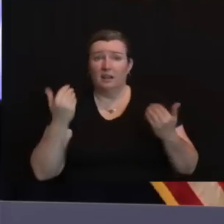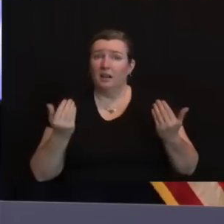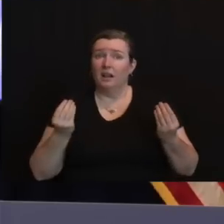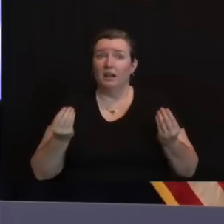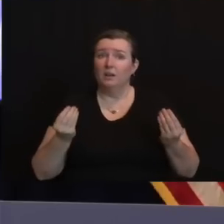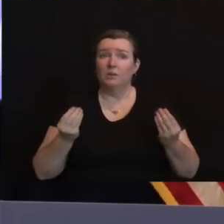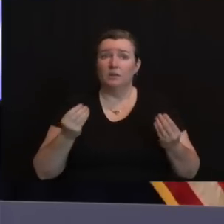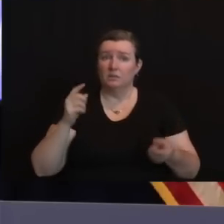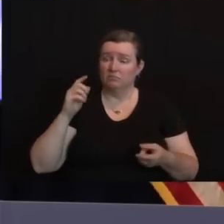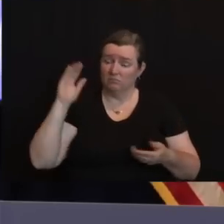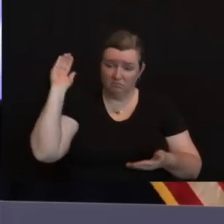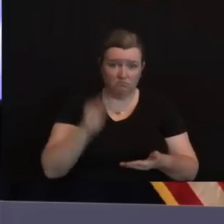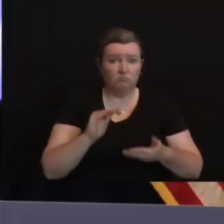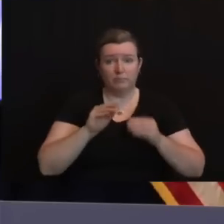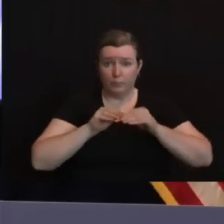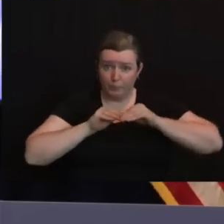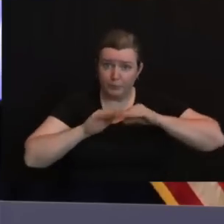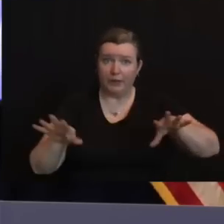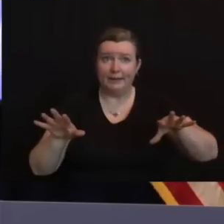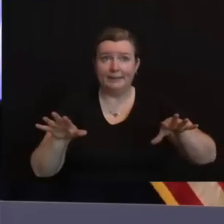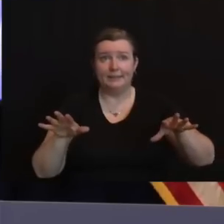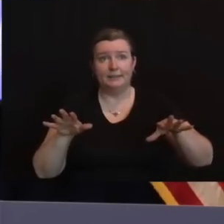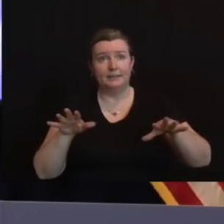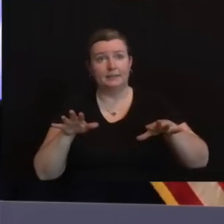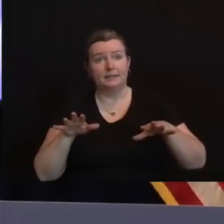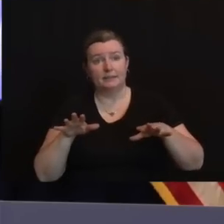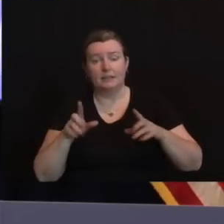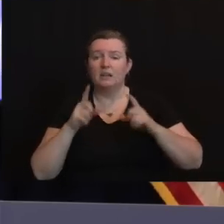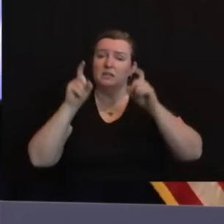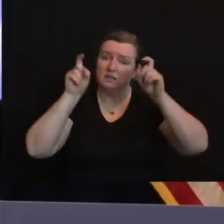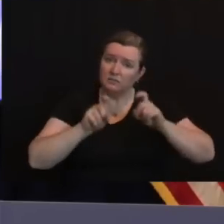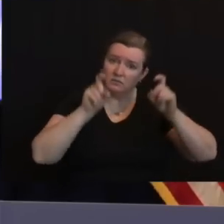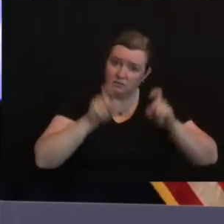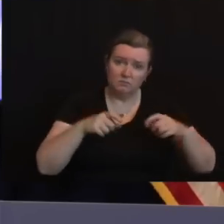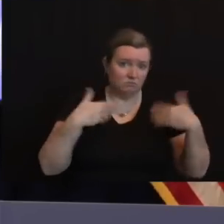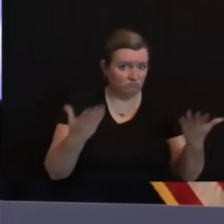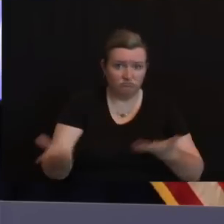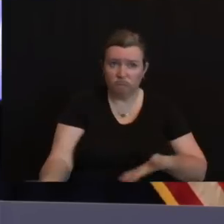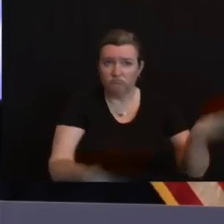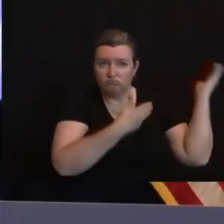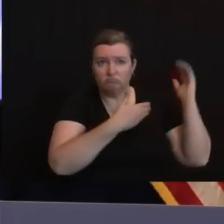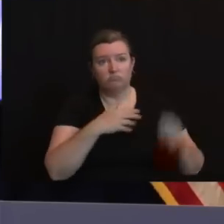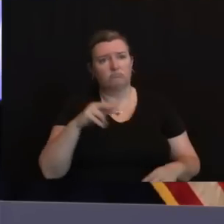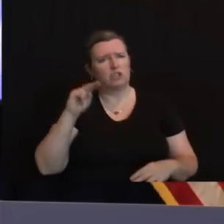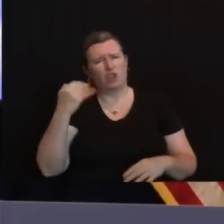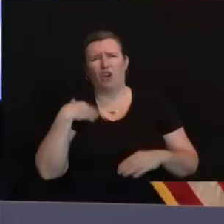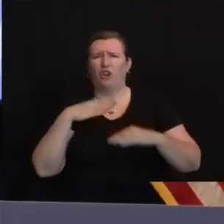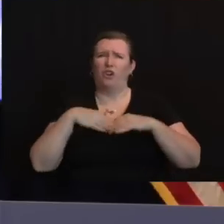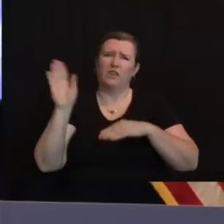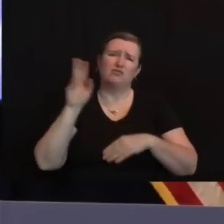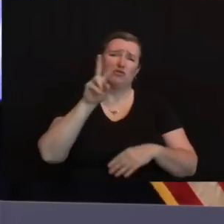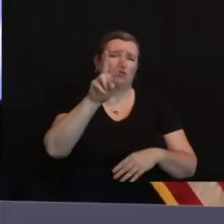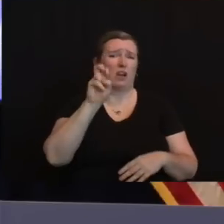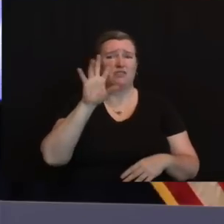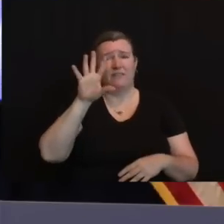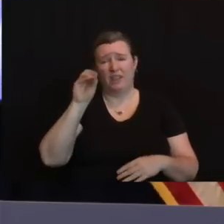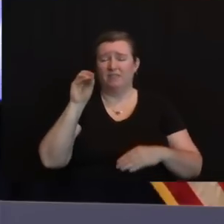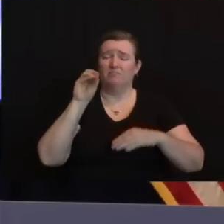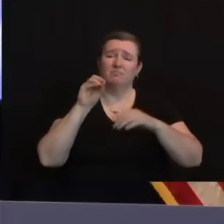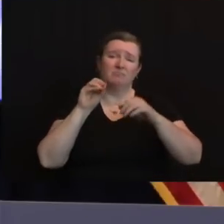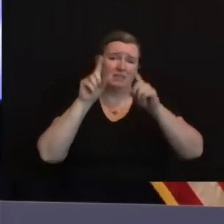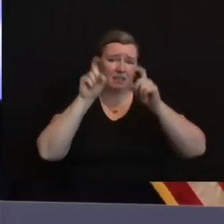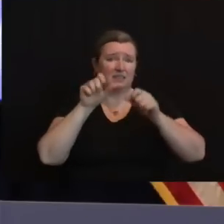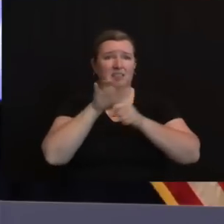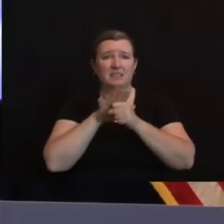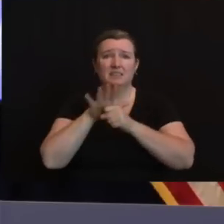you know, is getting tested. There are more than 250 locations in New Jersey offering testing, including